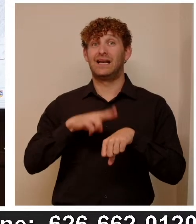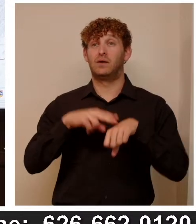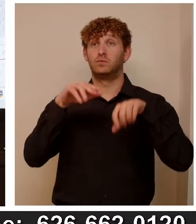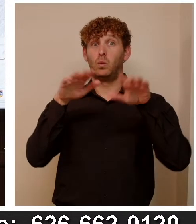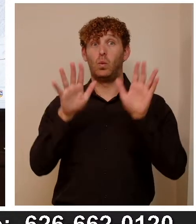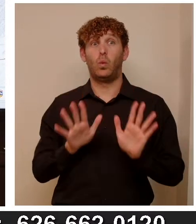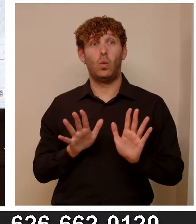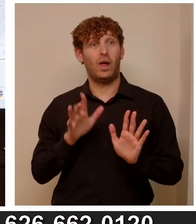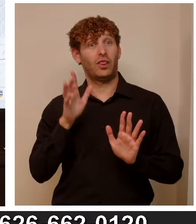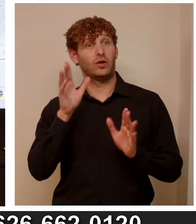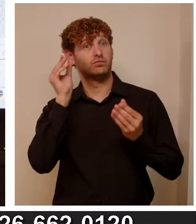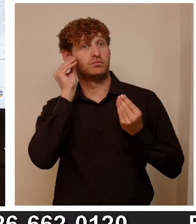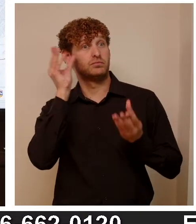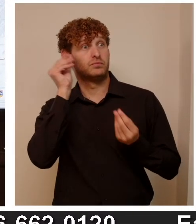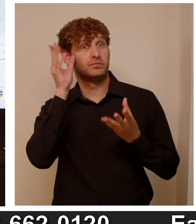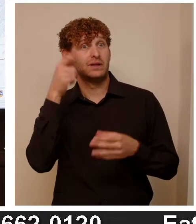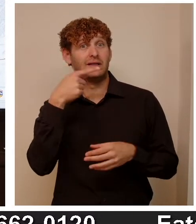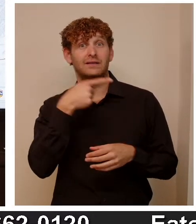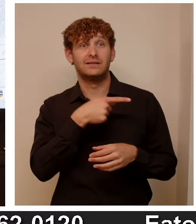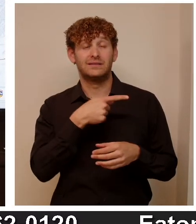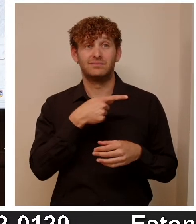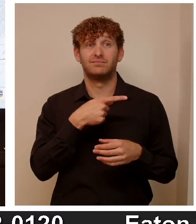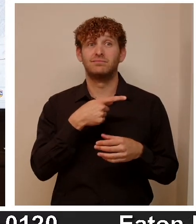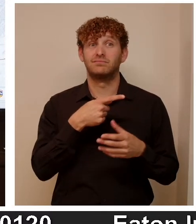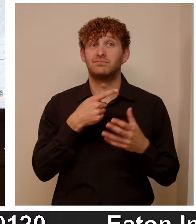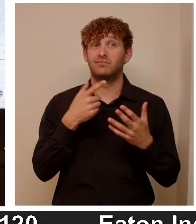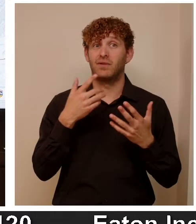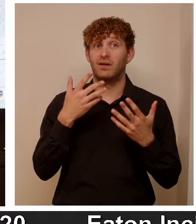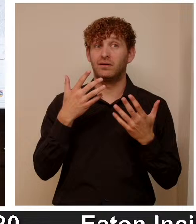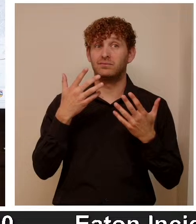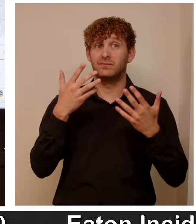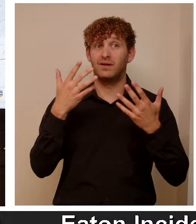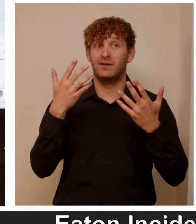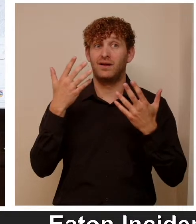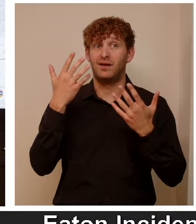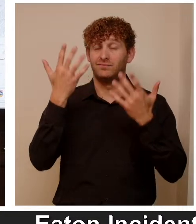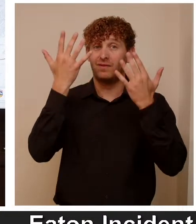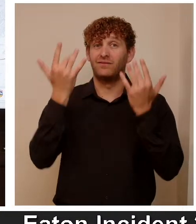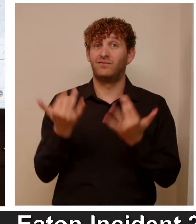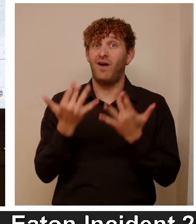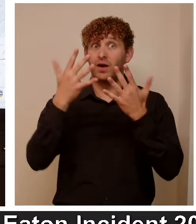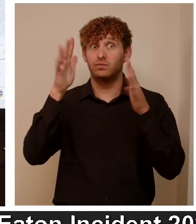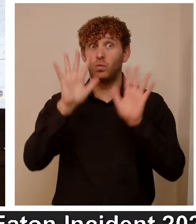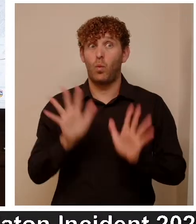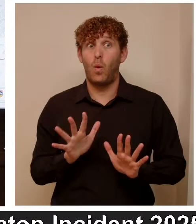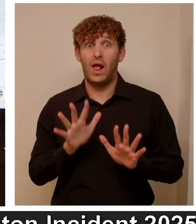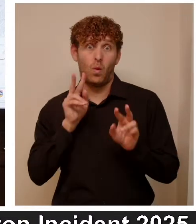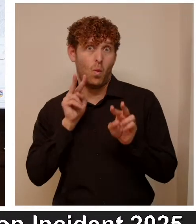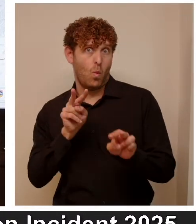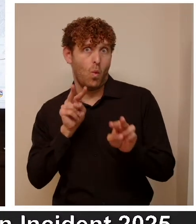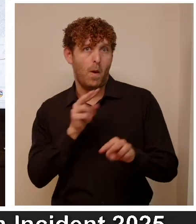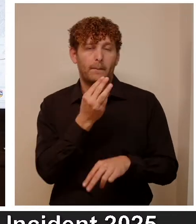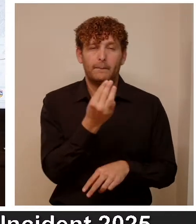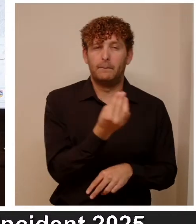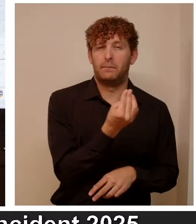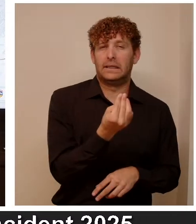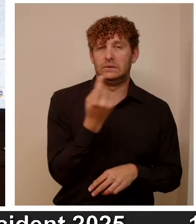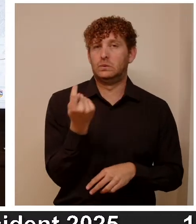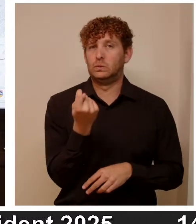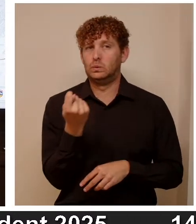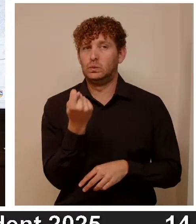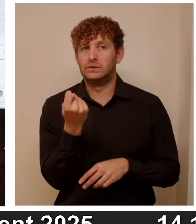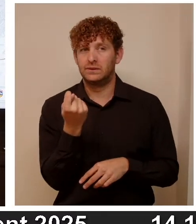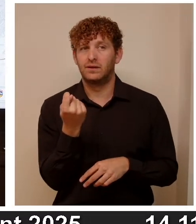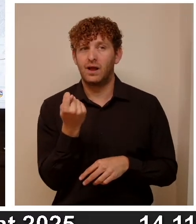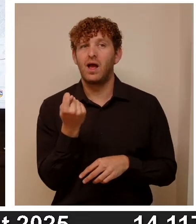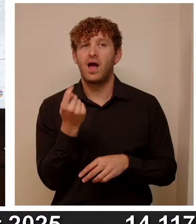has issued a fire weather watch as a result of that for the Monday-Tuesday timeframe. So if you see that on their website or